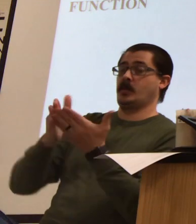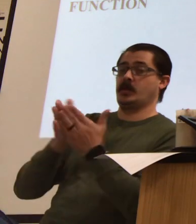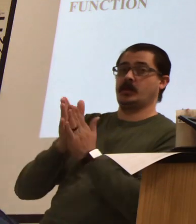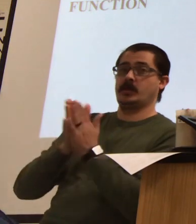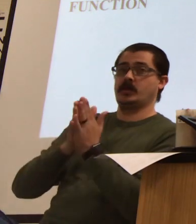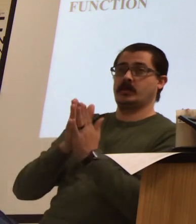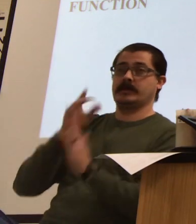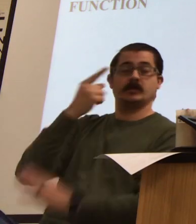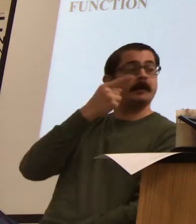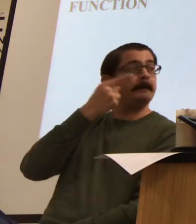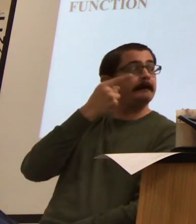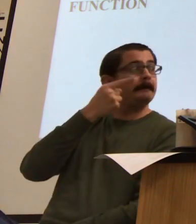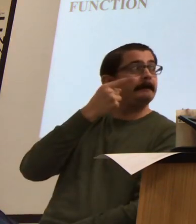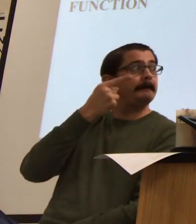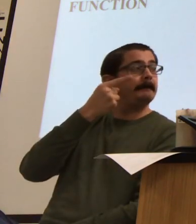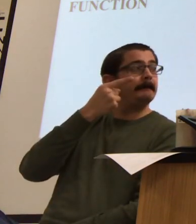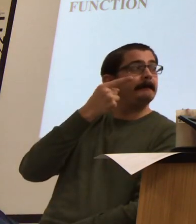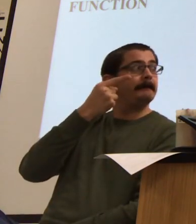this one,